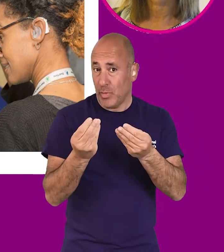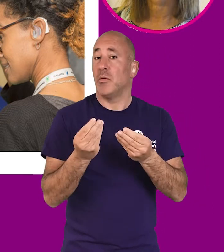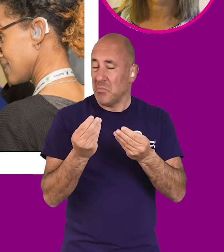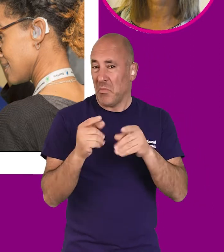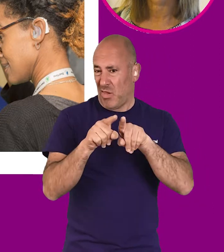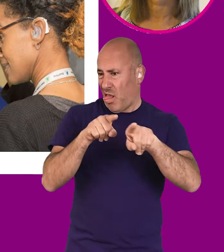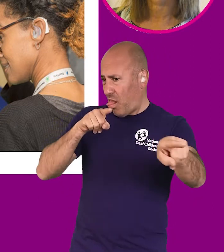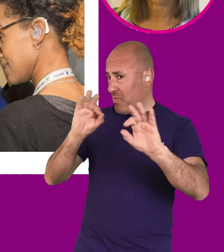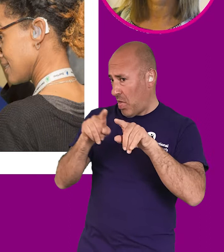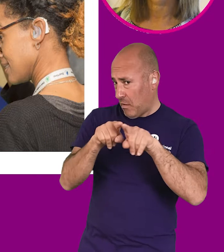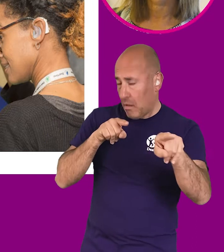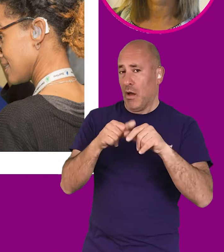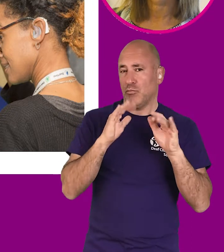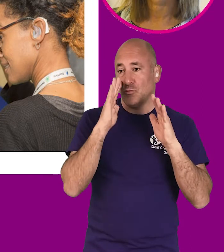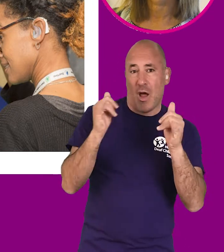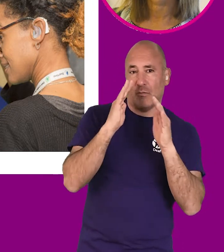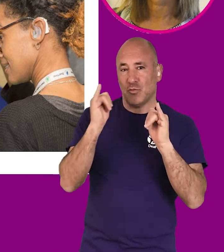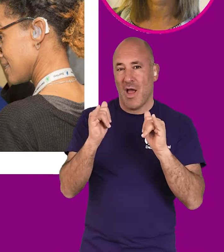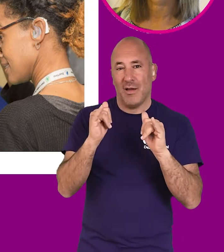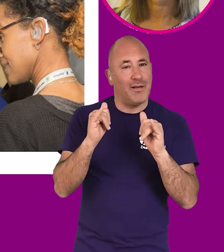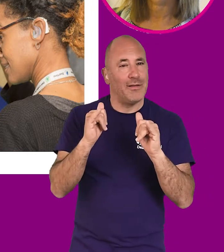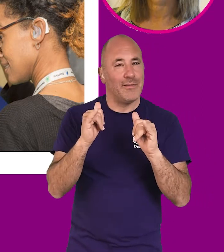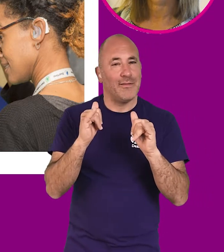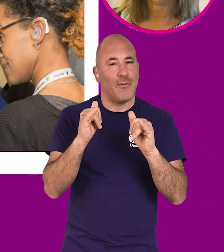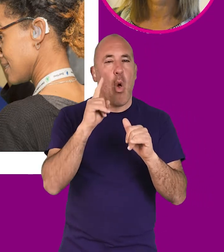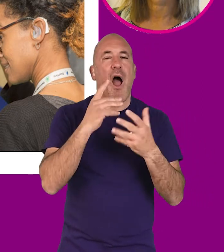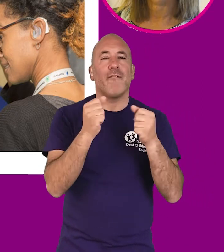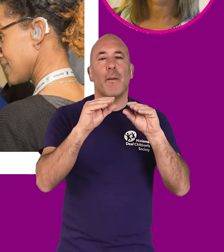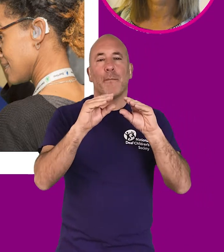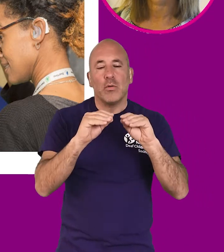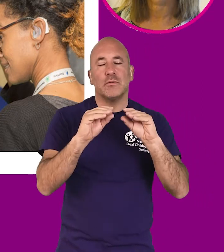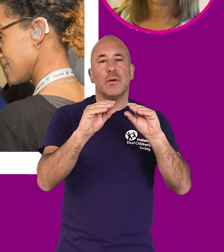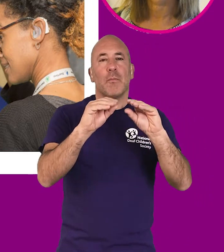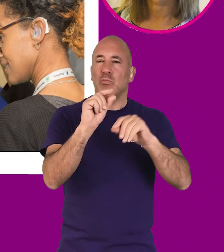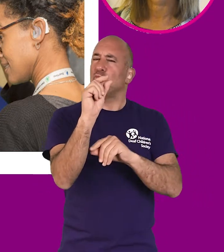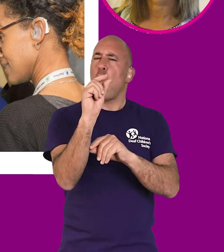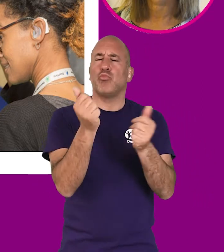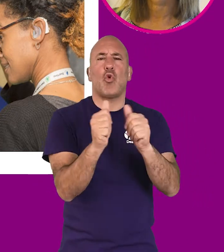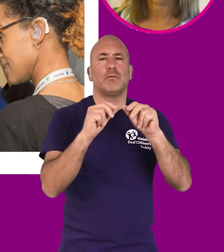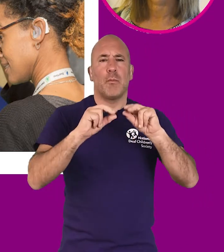far behind. So there will always be those little pauses.